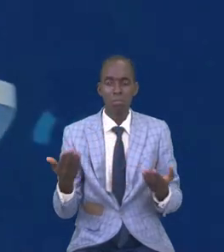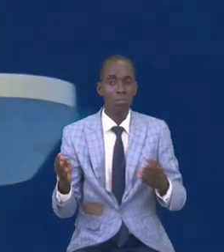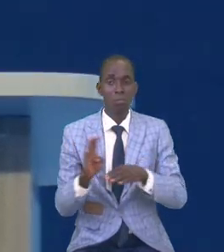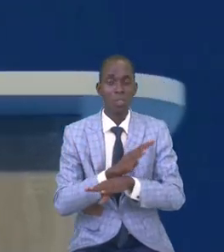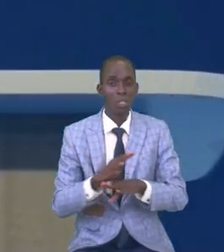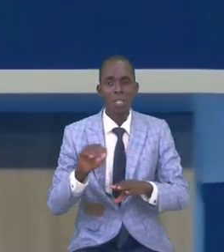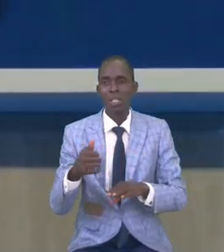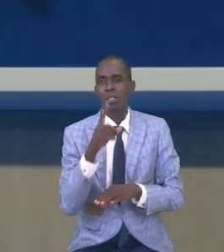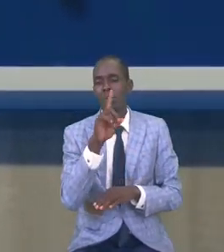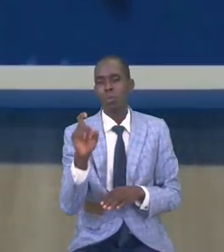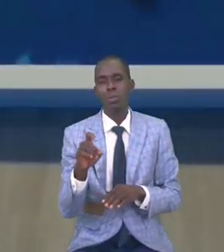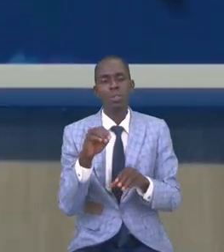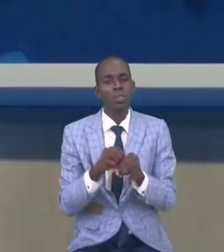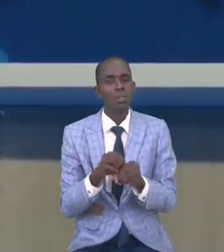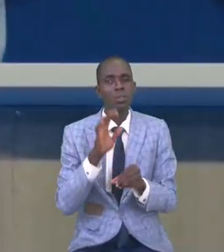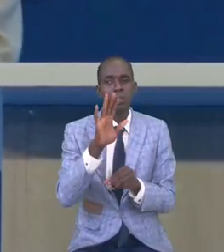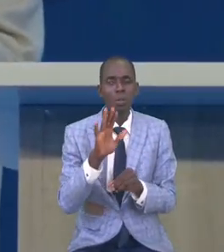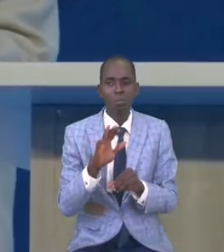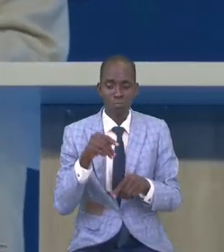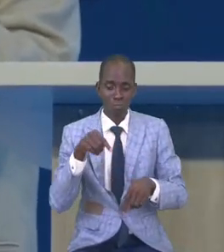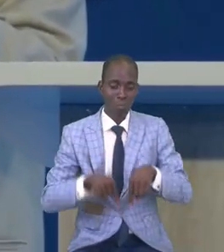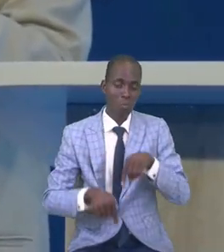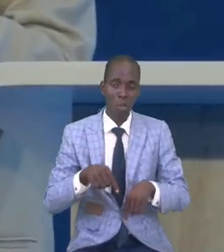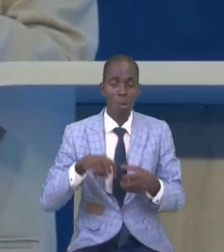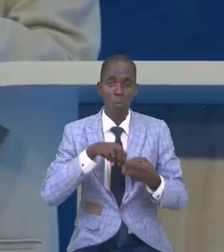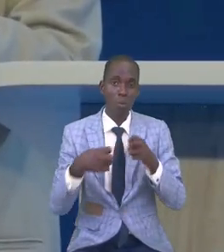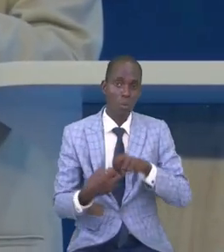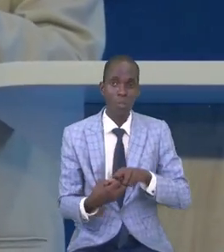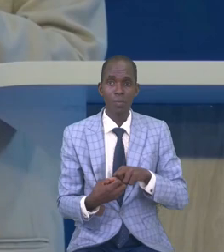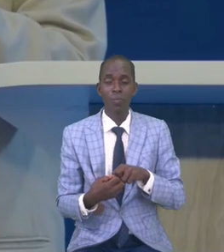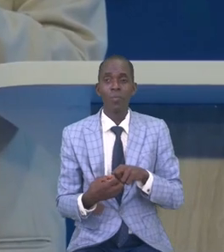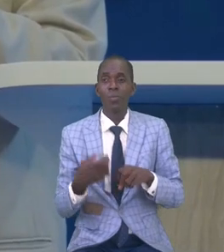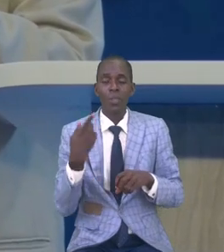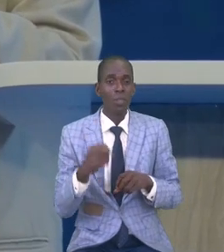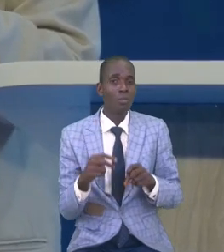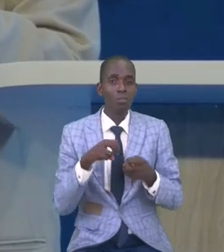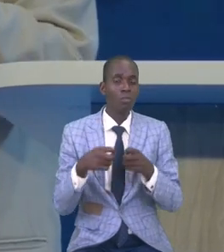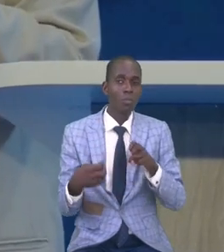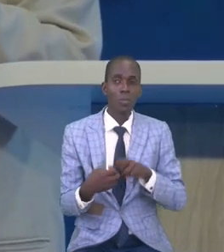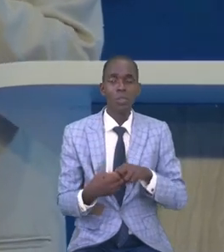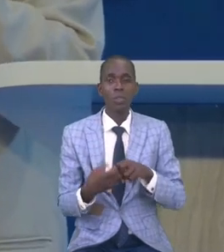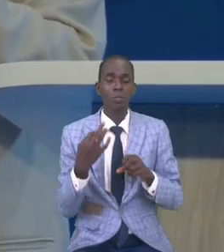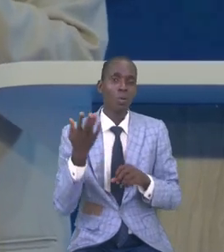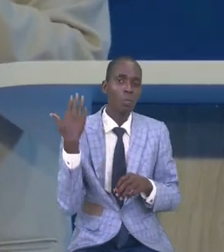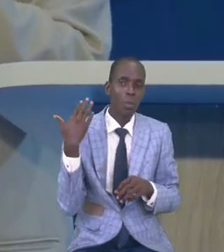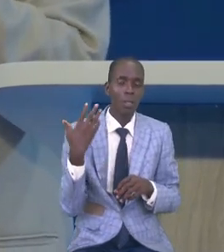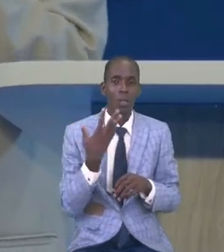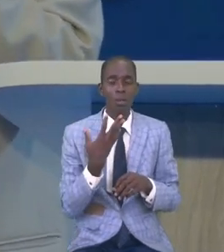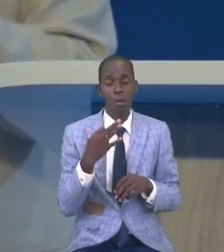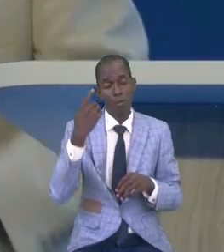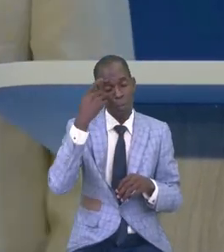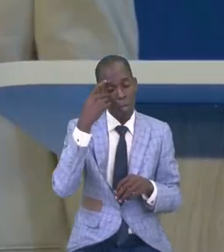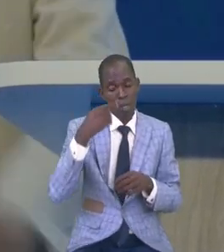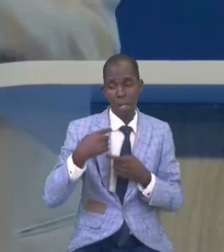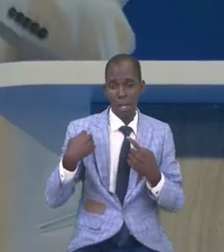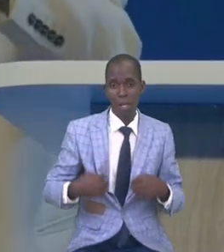question in your paralysis, the paralysis of your heart and your mind, your